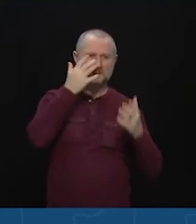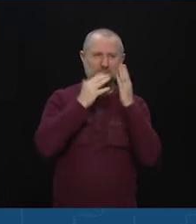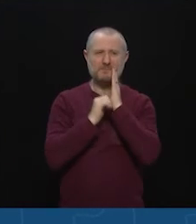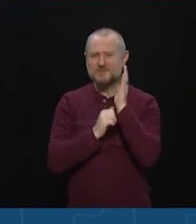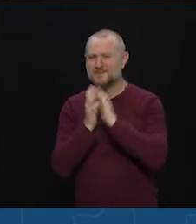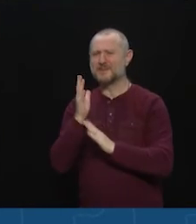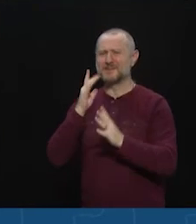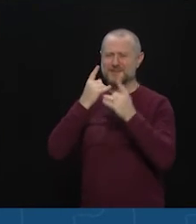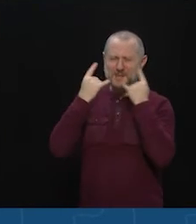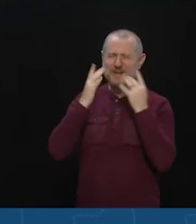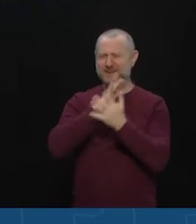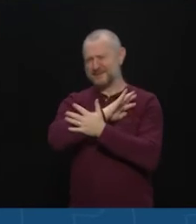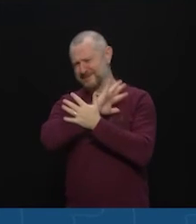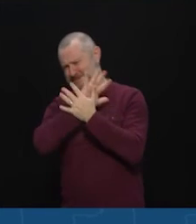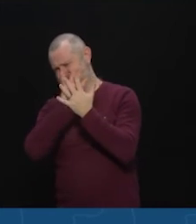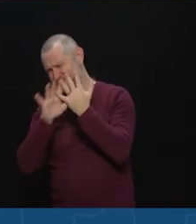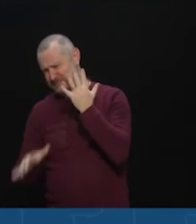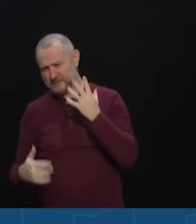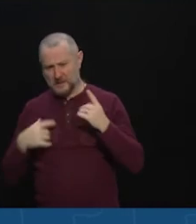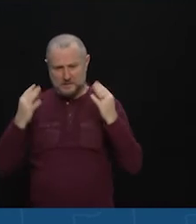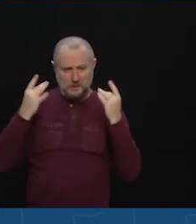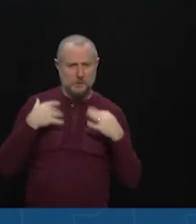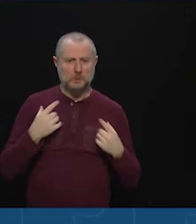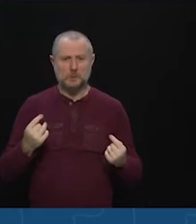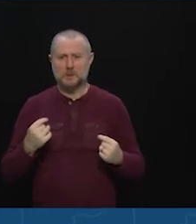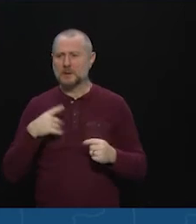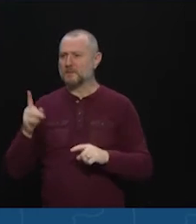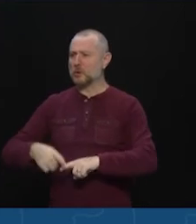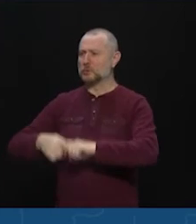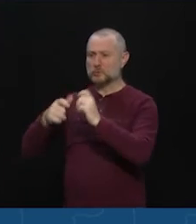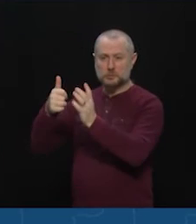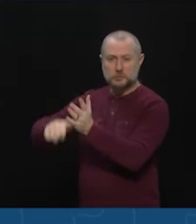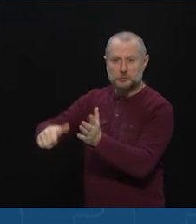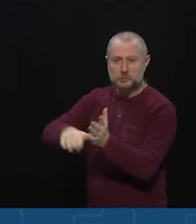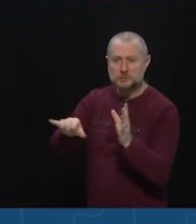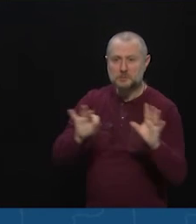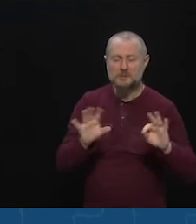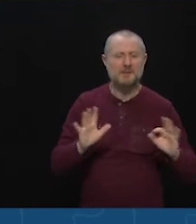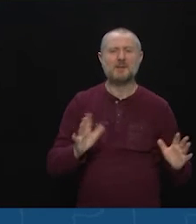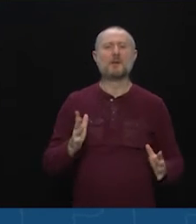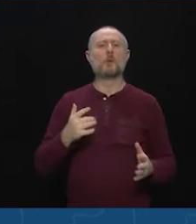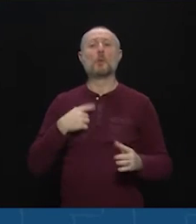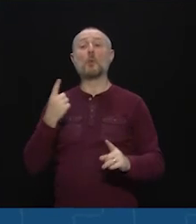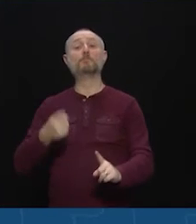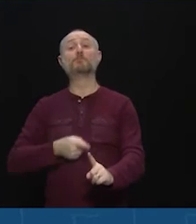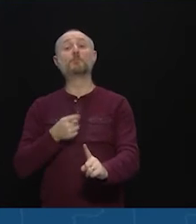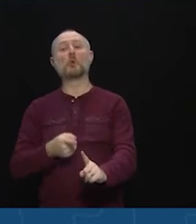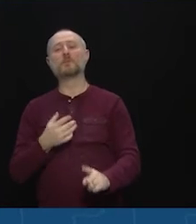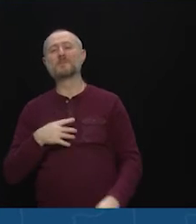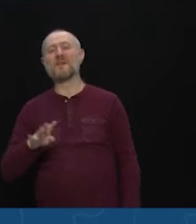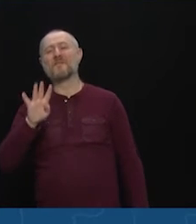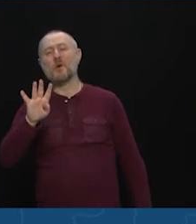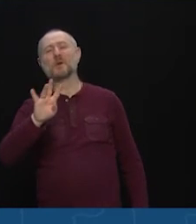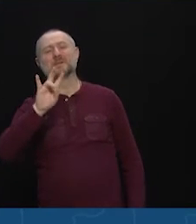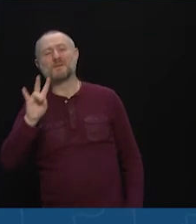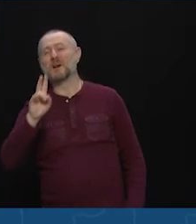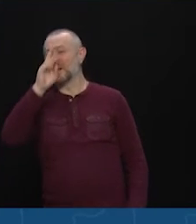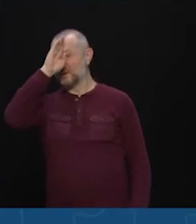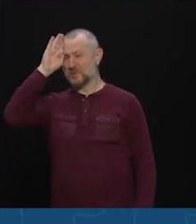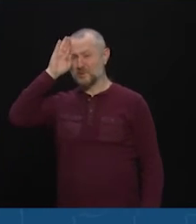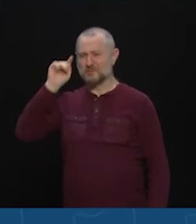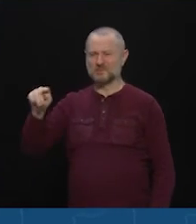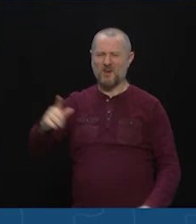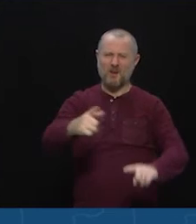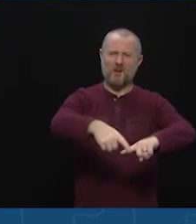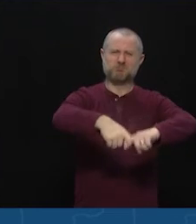need a strategy to pause elective surgeries. And at one time, we had 47 hospitals that had to stop elective surgeries to give them more capacity. And